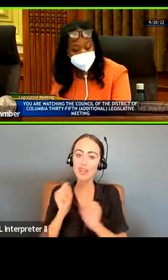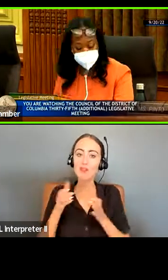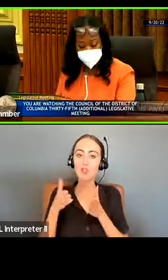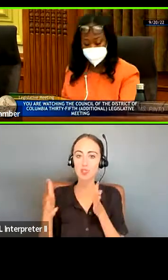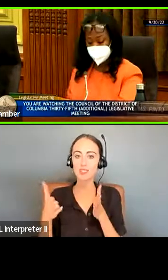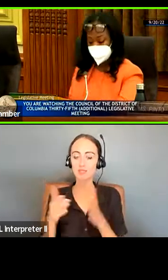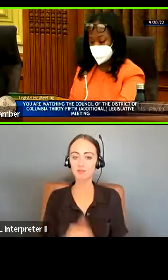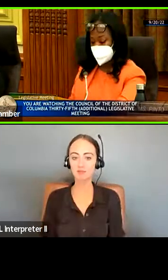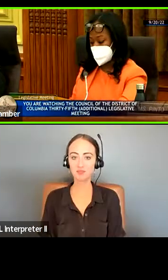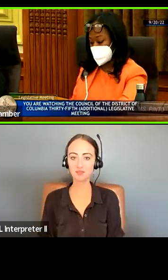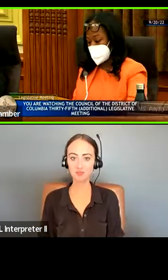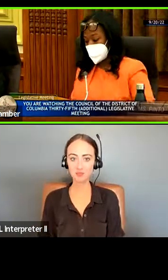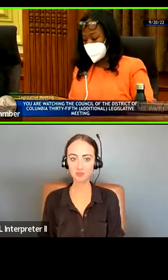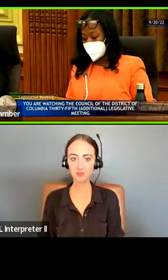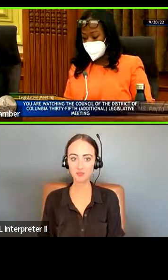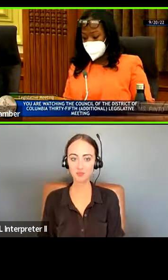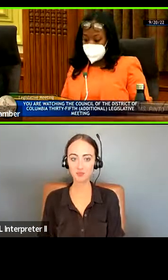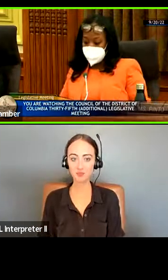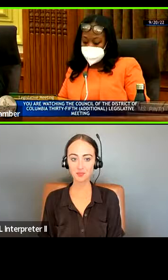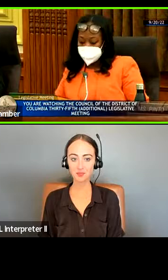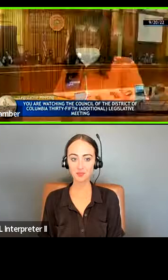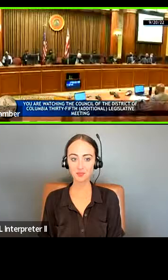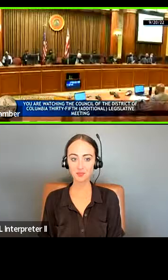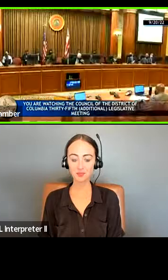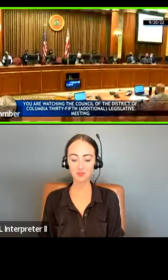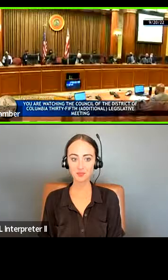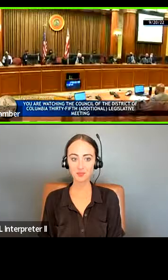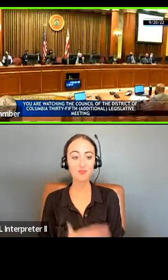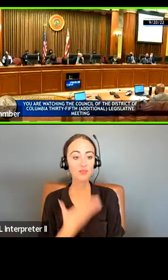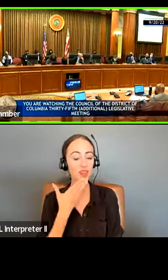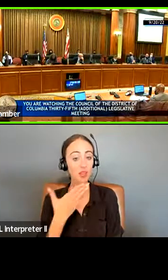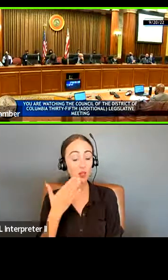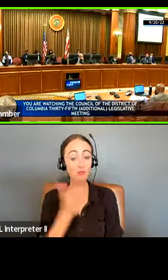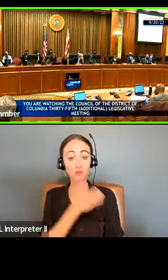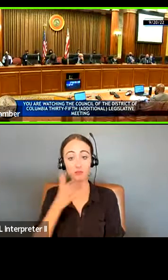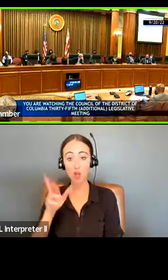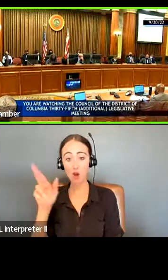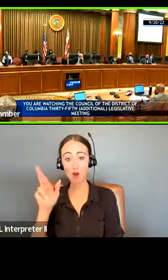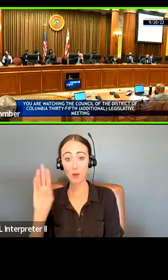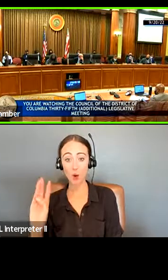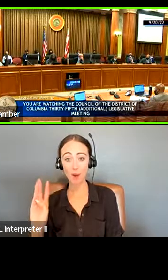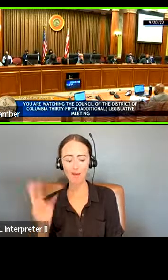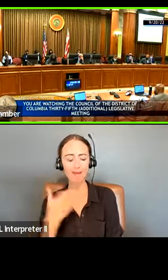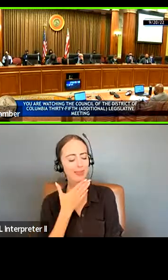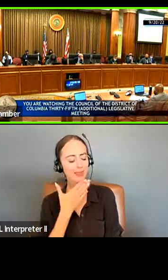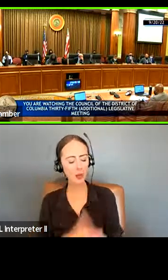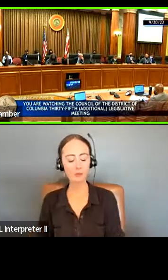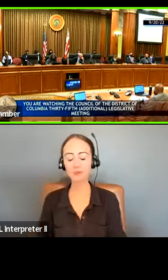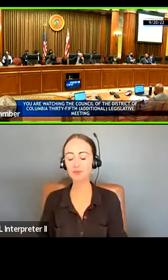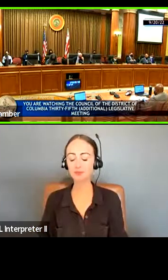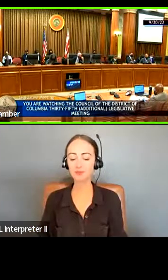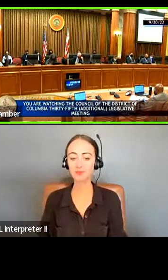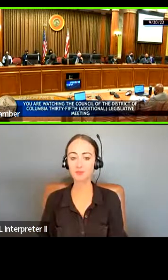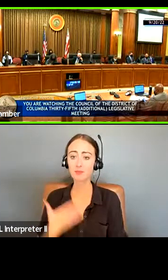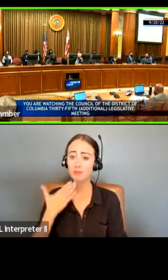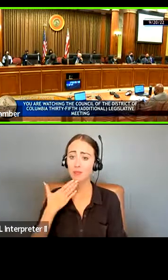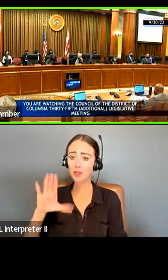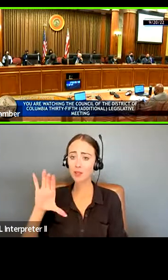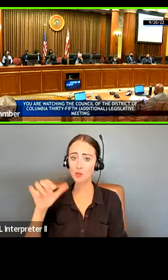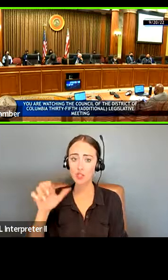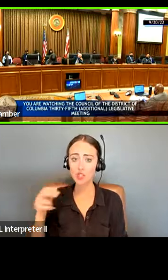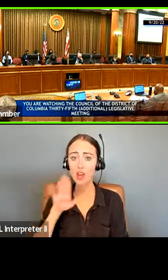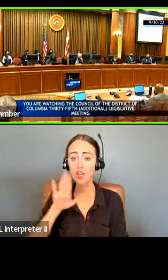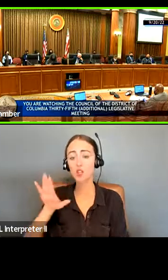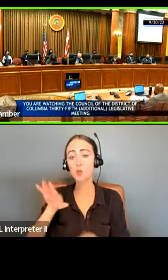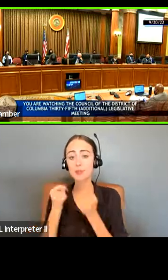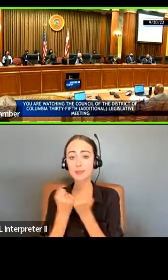everyone. Thank you, Councilmember. Councilmember Robert White. Thank you, Chairman. I want to thank Councilmember Che and her